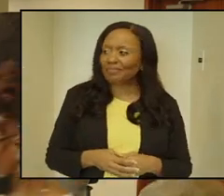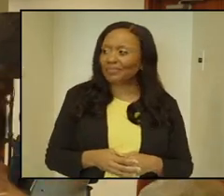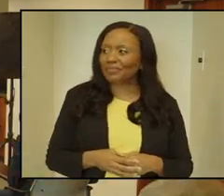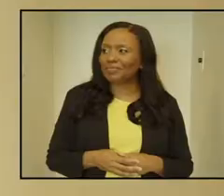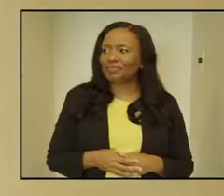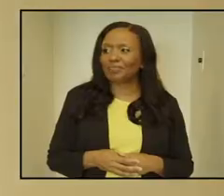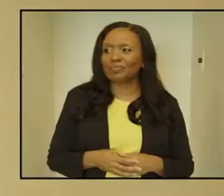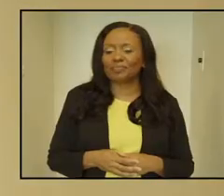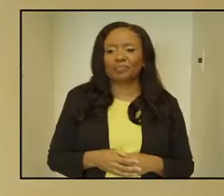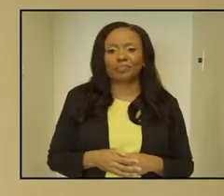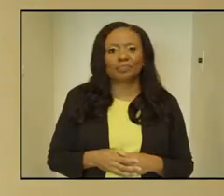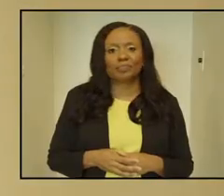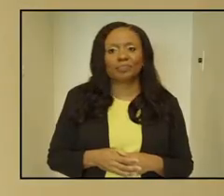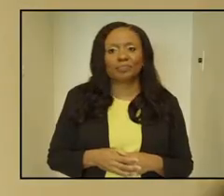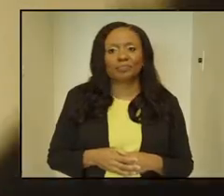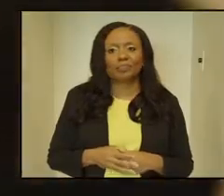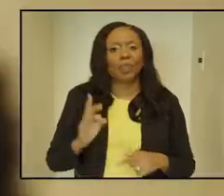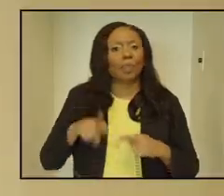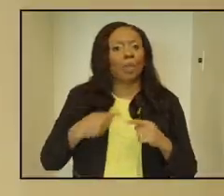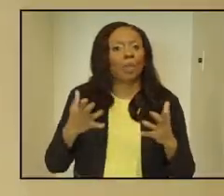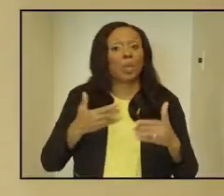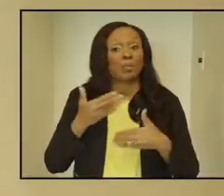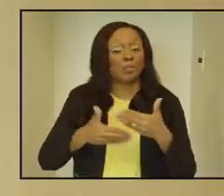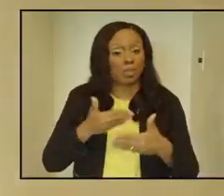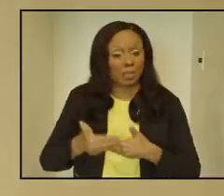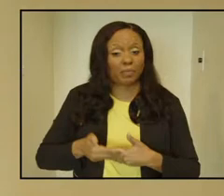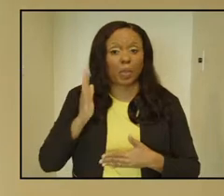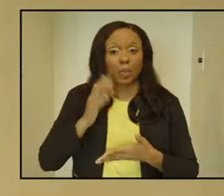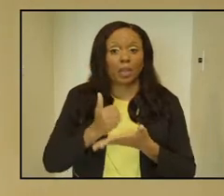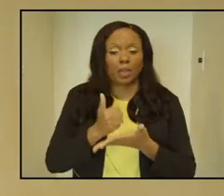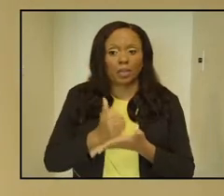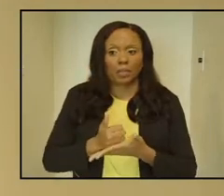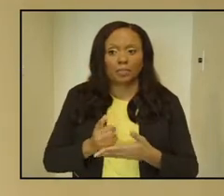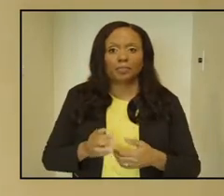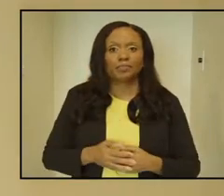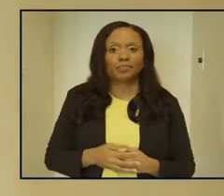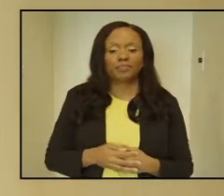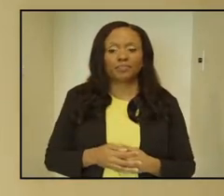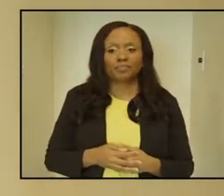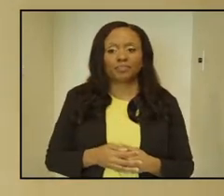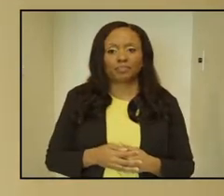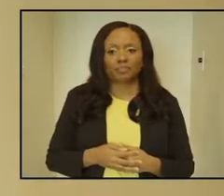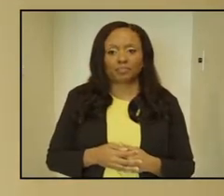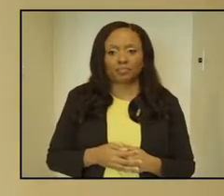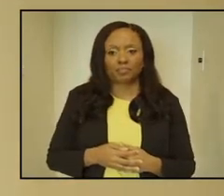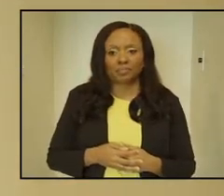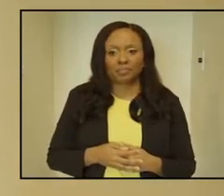you as you go through the process. We move now to